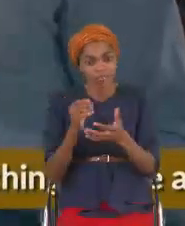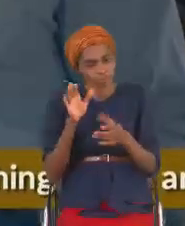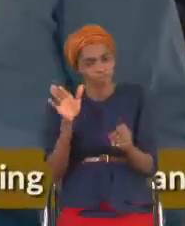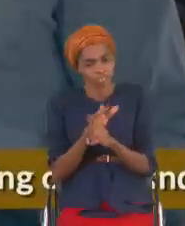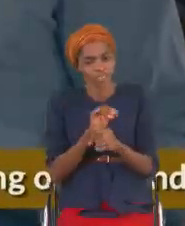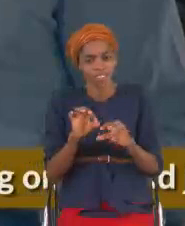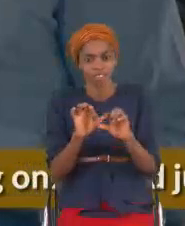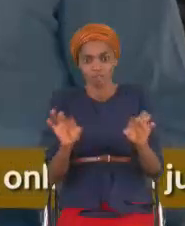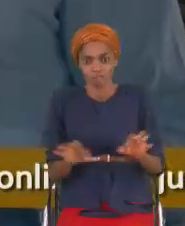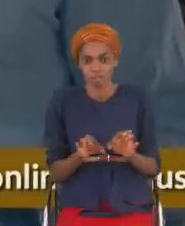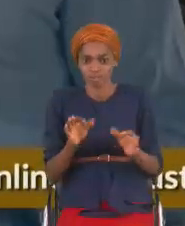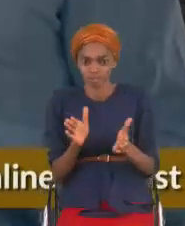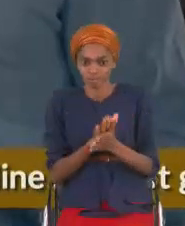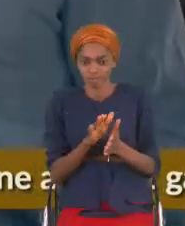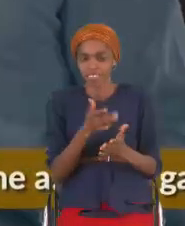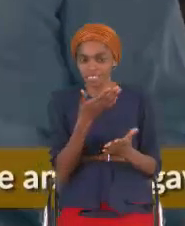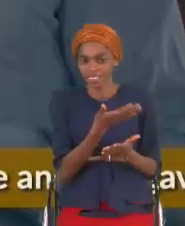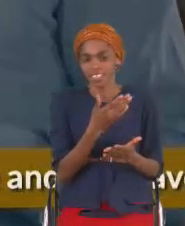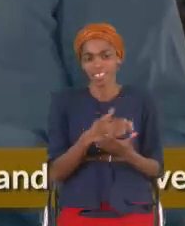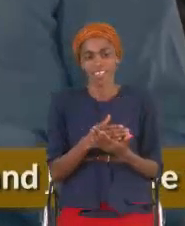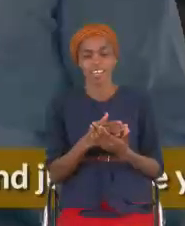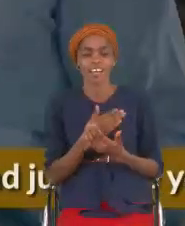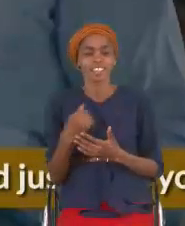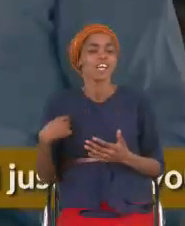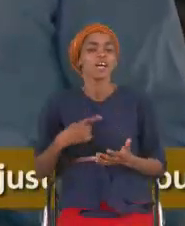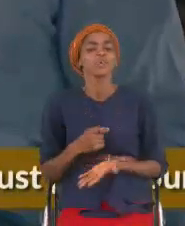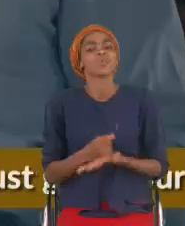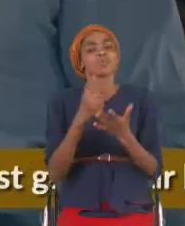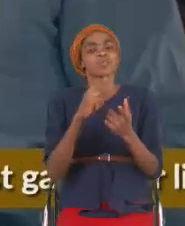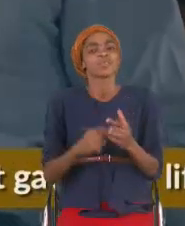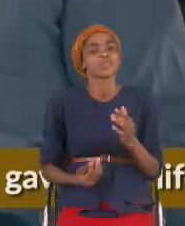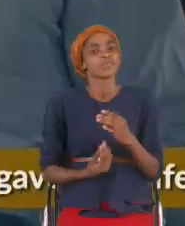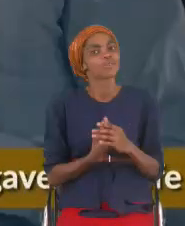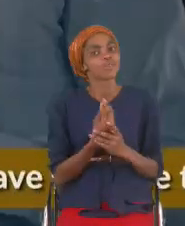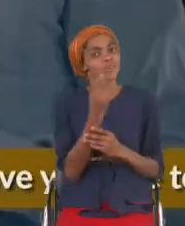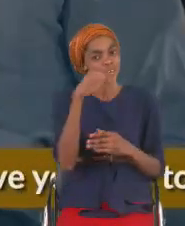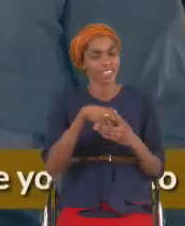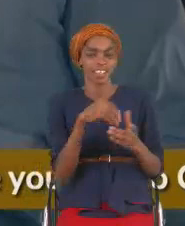you. We will help you to grow up in Christ.